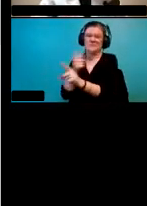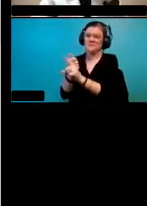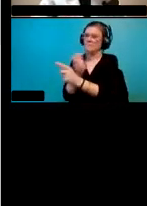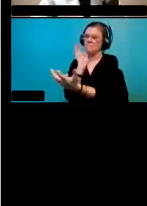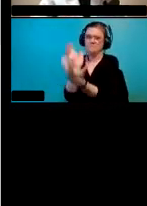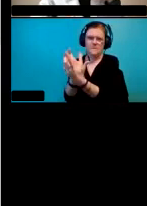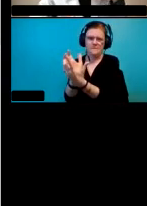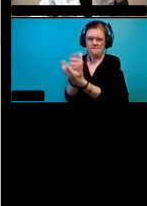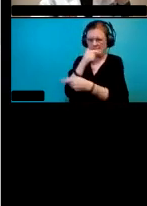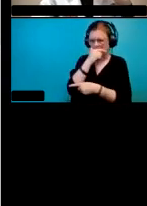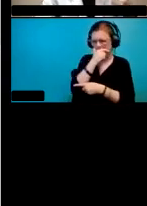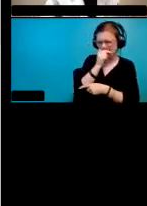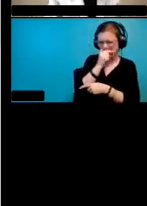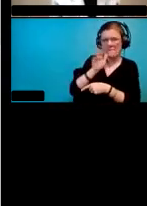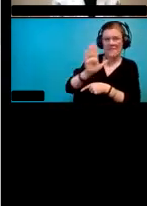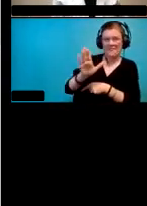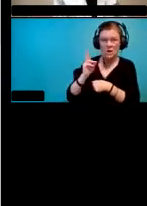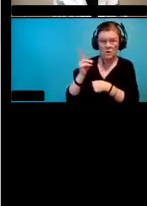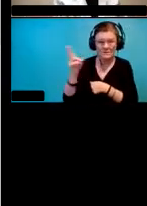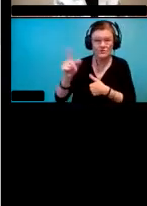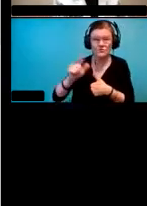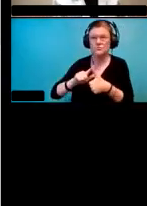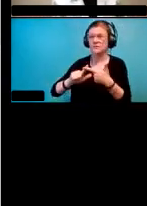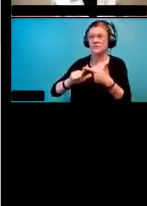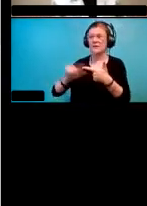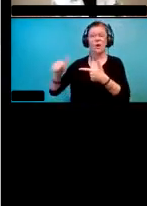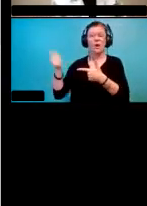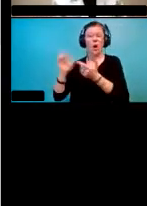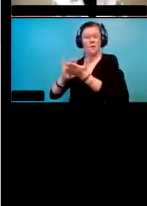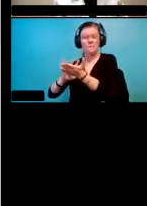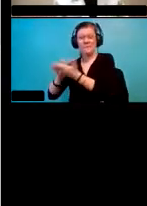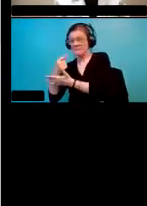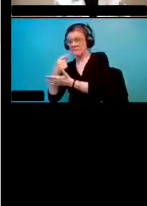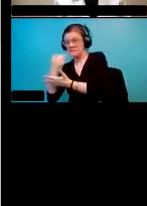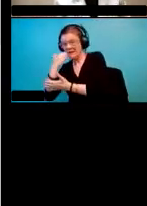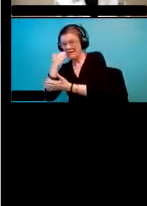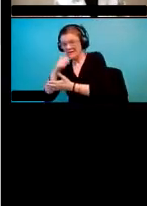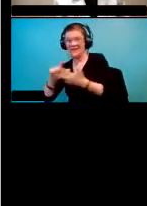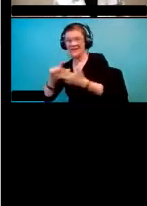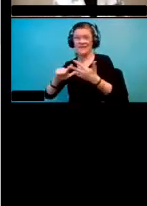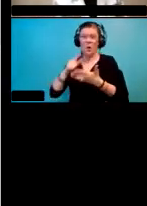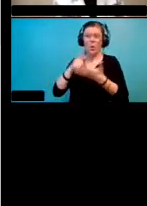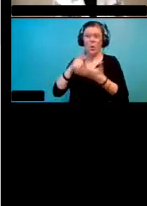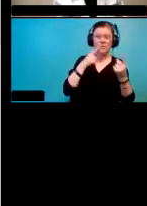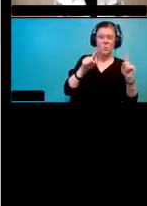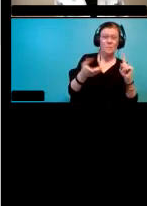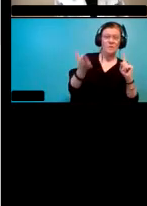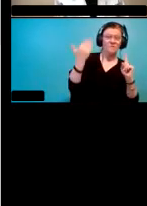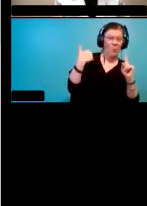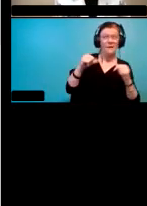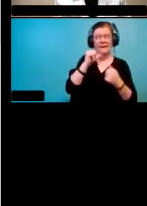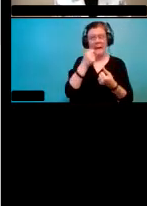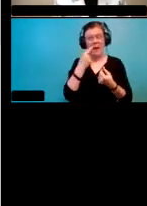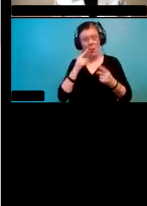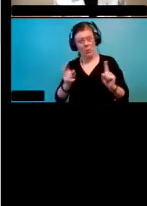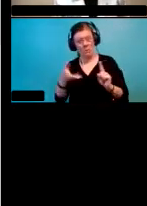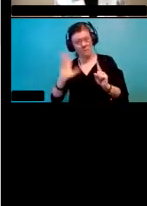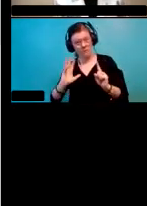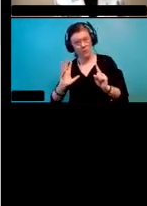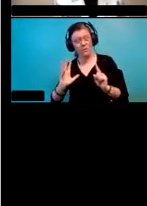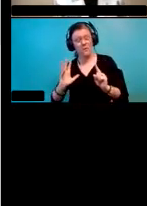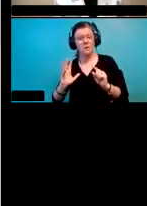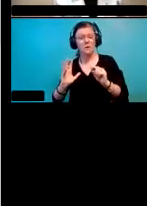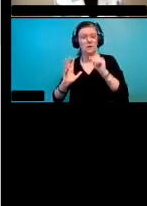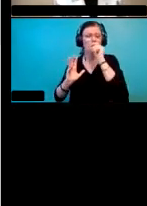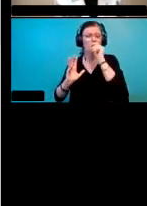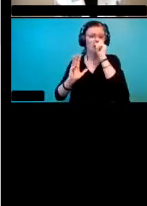have to look at the patient's history as far as what they've tried in the past. Also make sure that